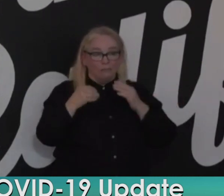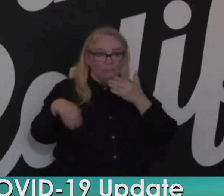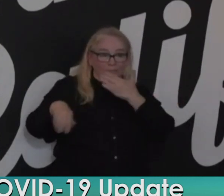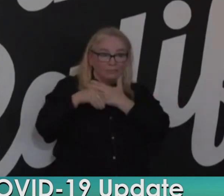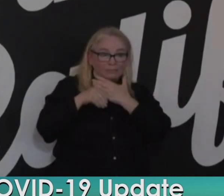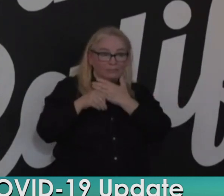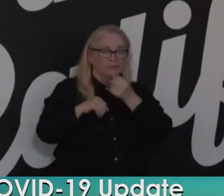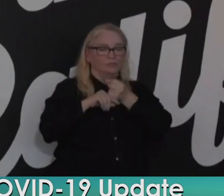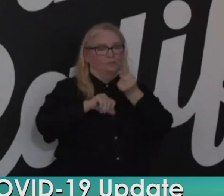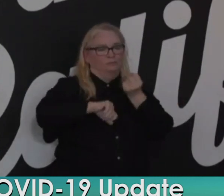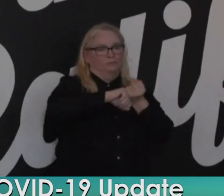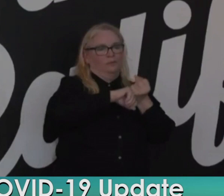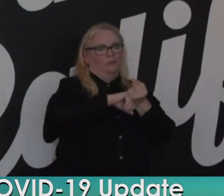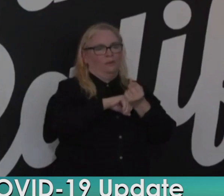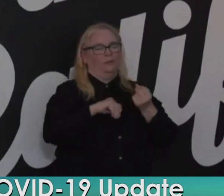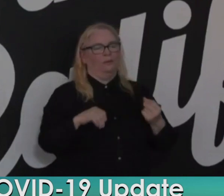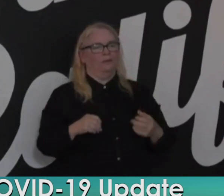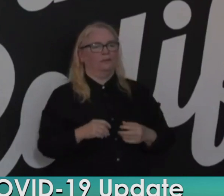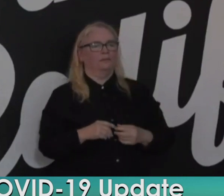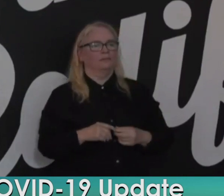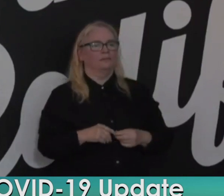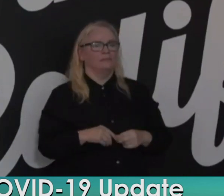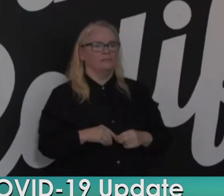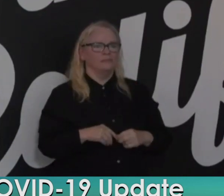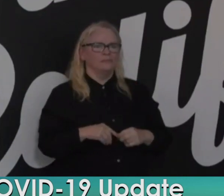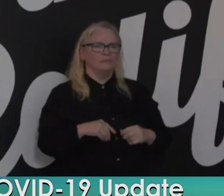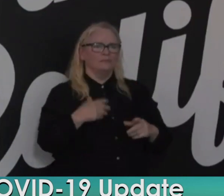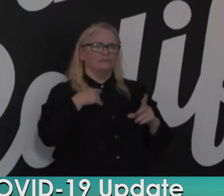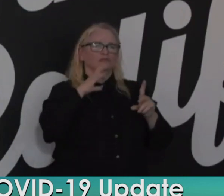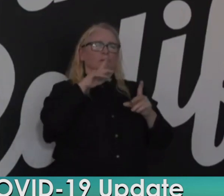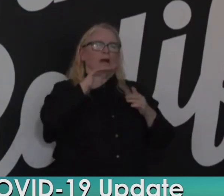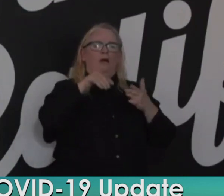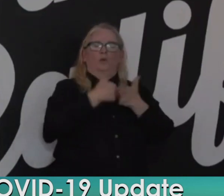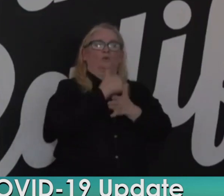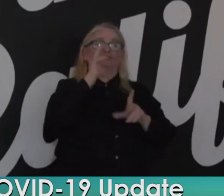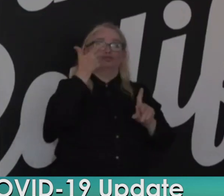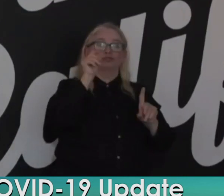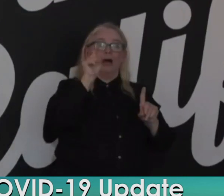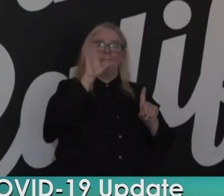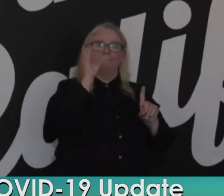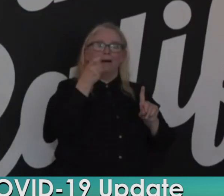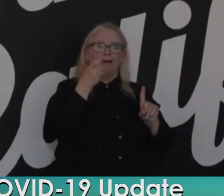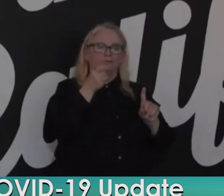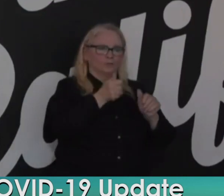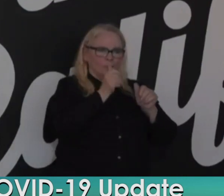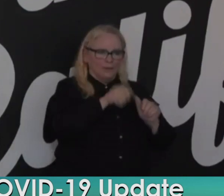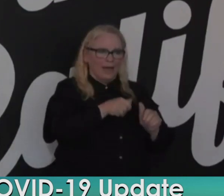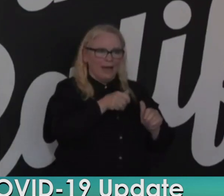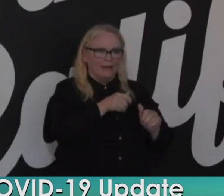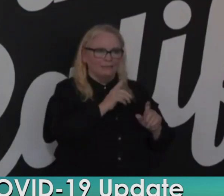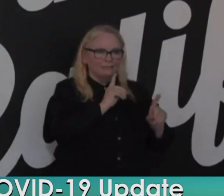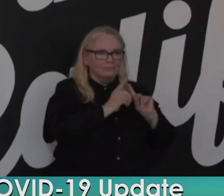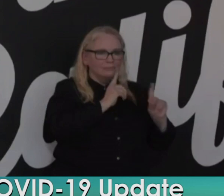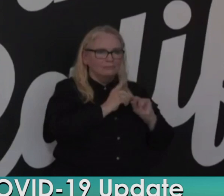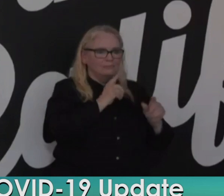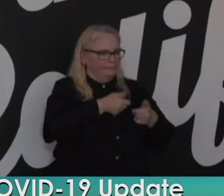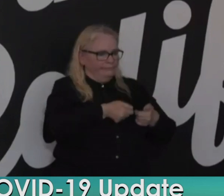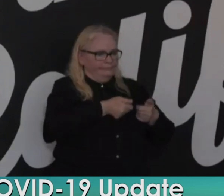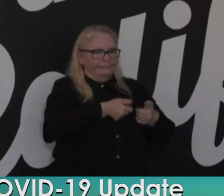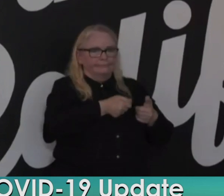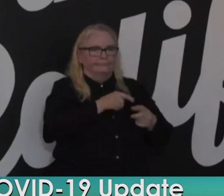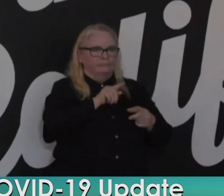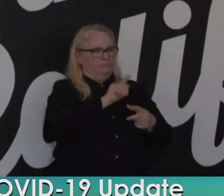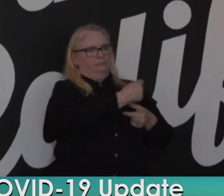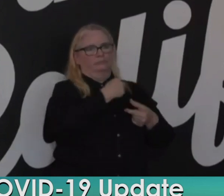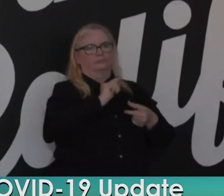real time. We talked about the new chatbots on the system. We talked about the new texting technology we are putting in to